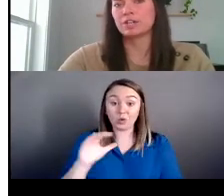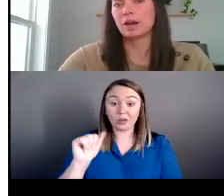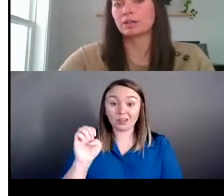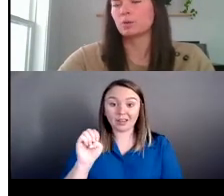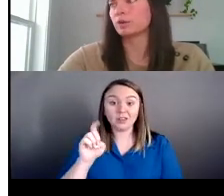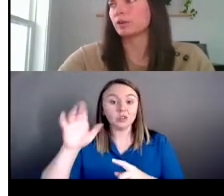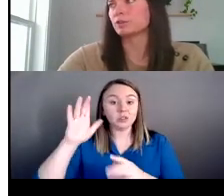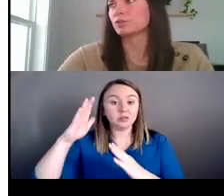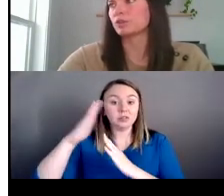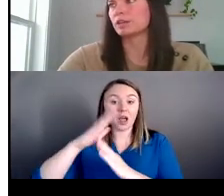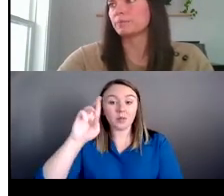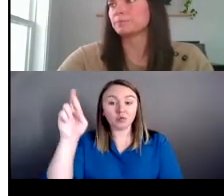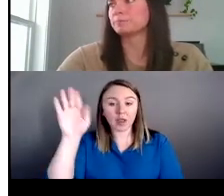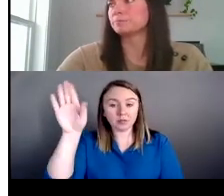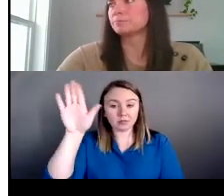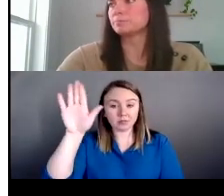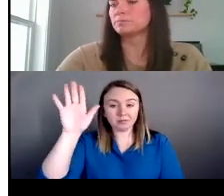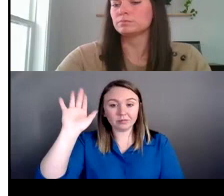on the top right corner of your screen.